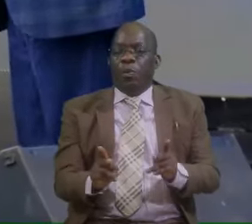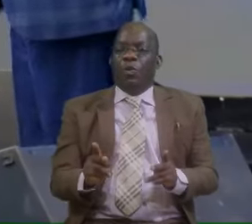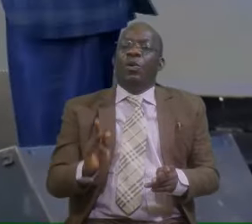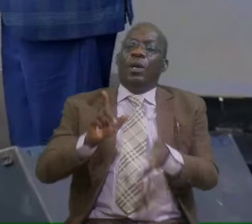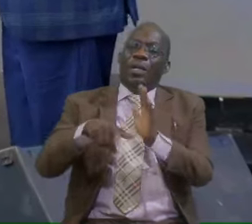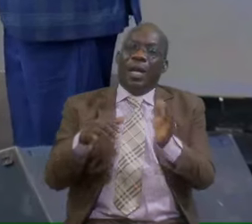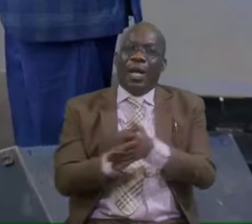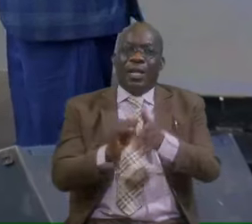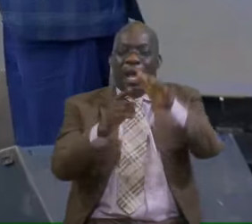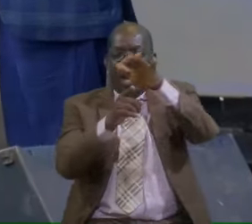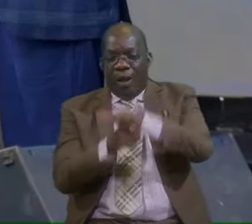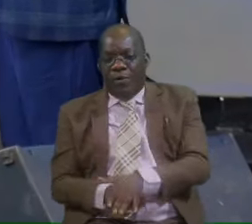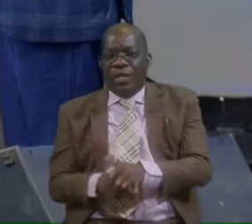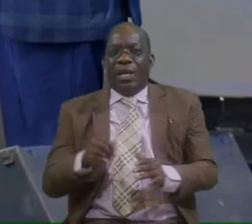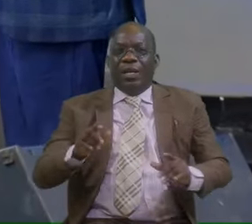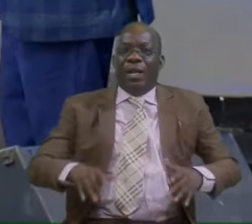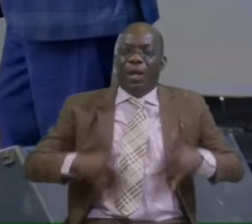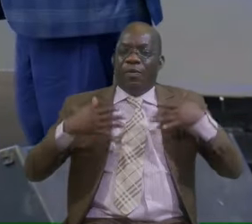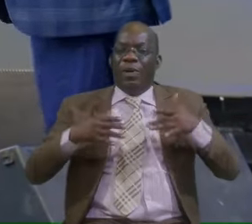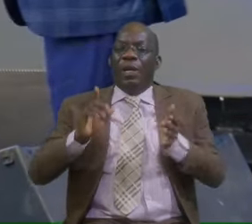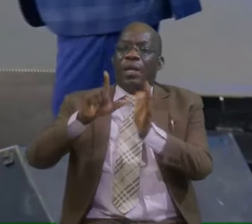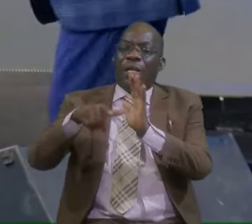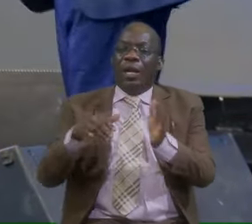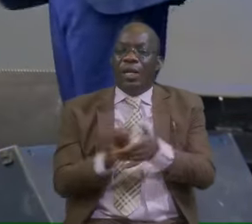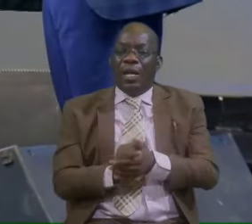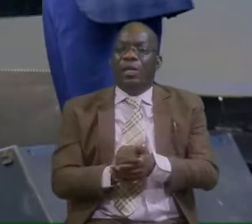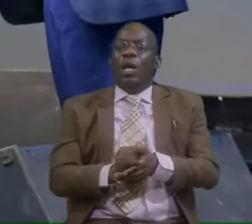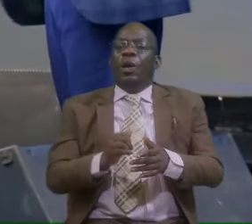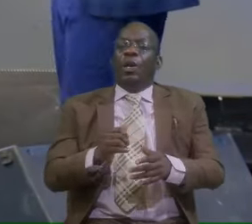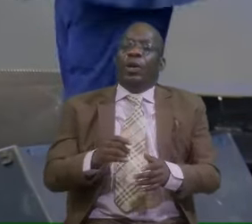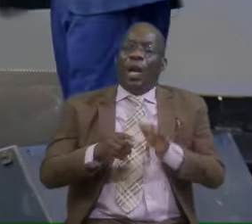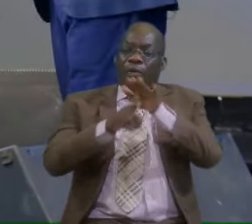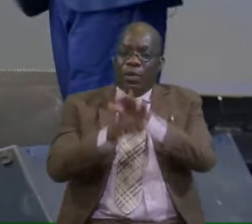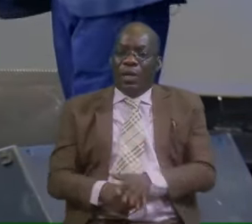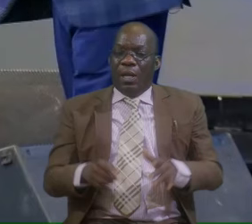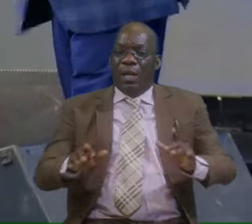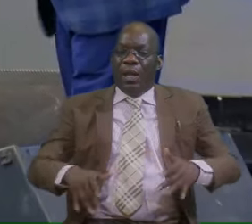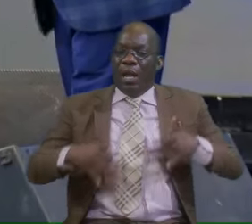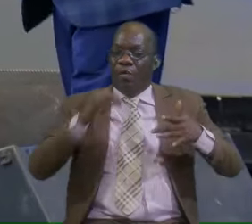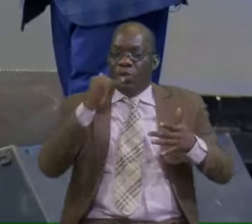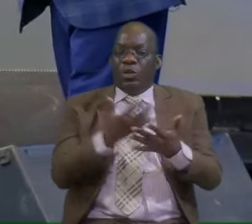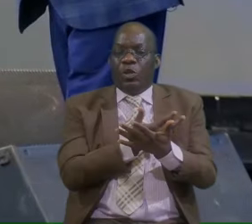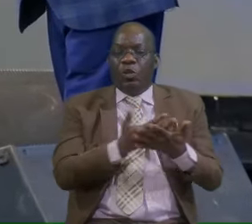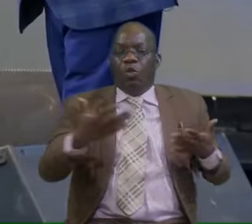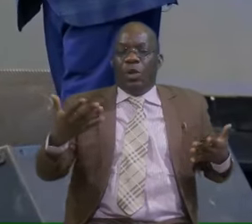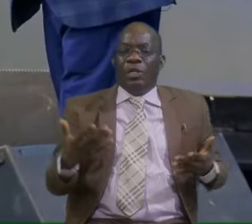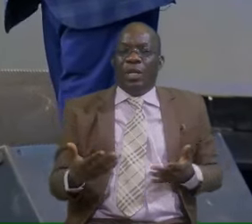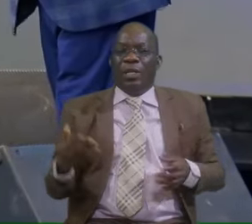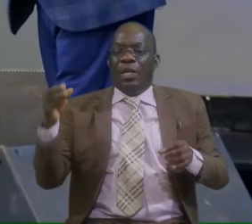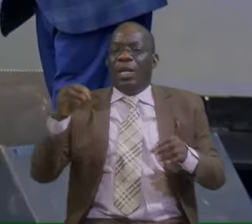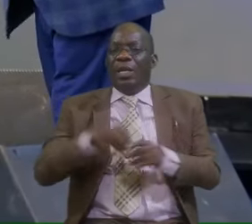afflicted life, eventually, that afflicting life is wasted. It's wasted in